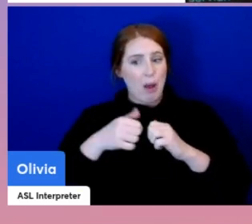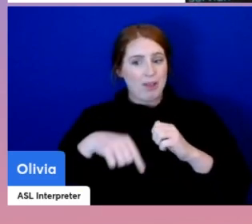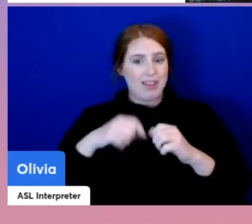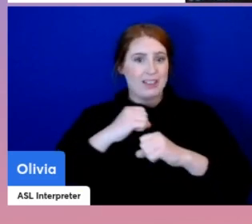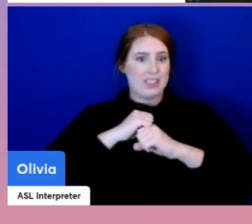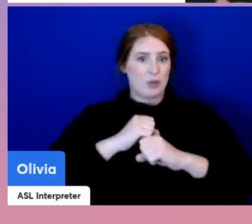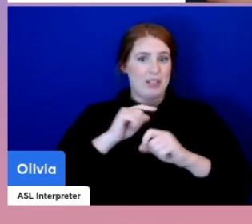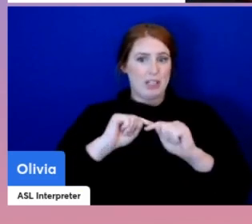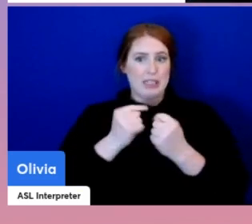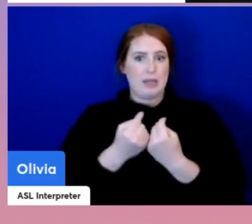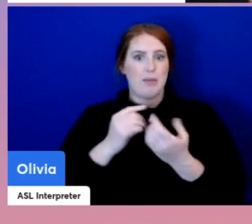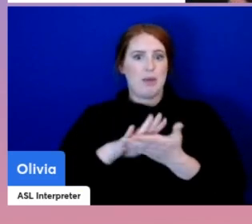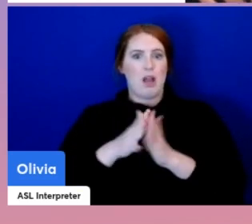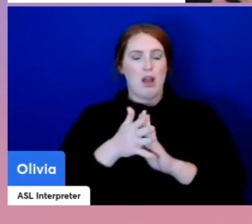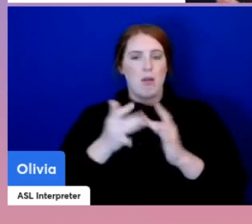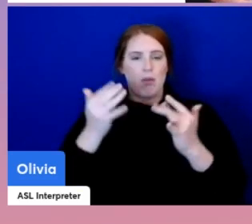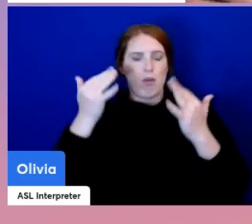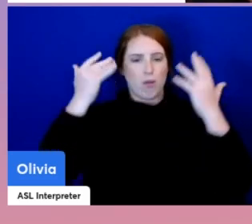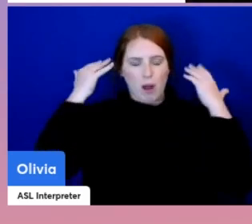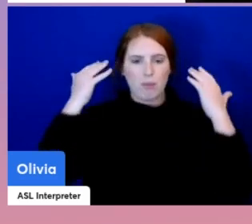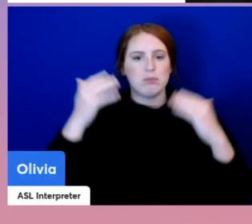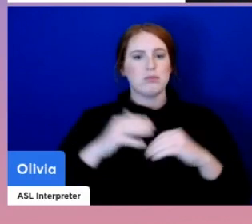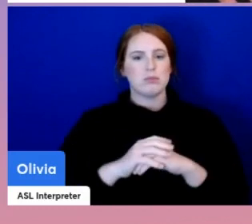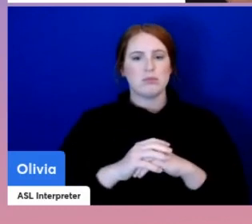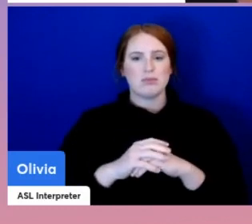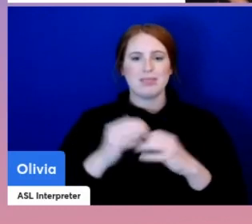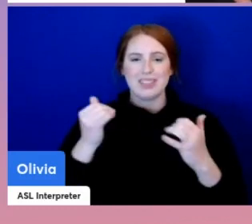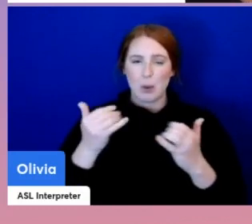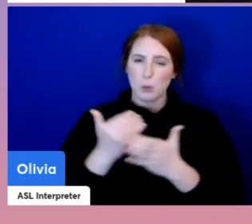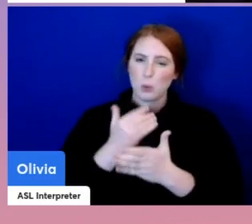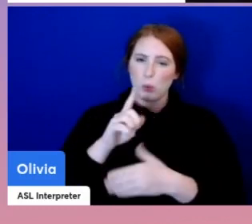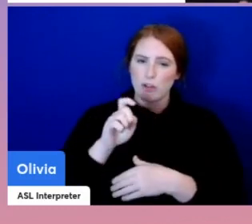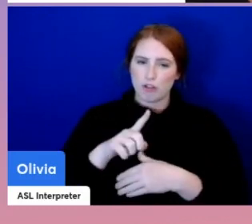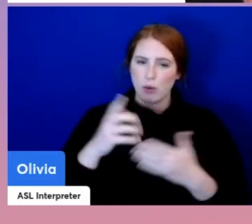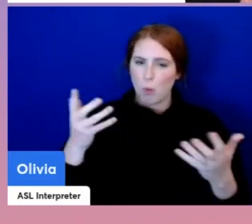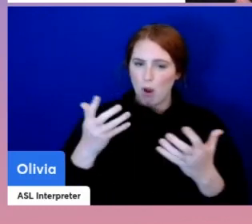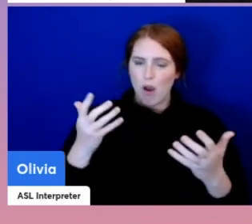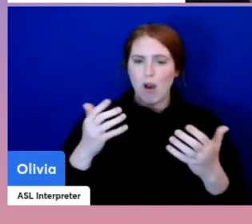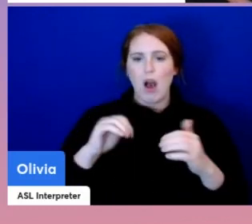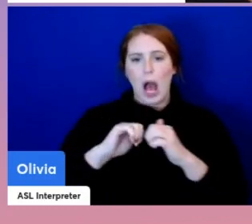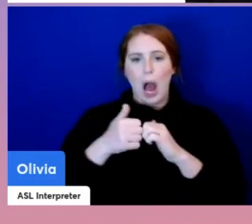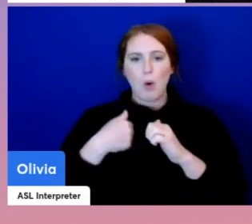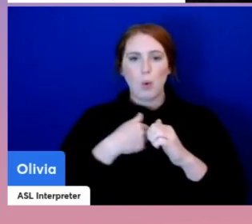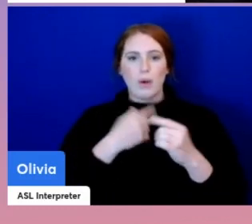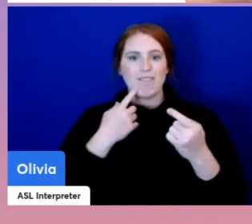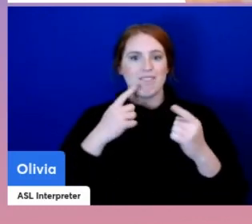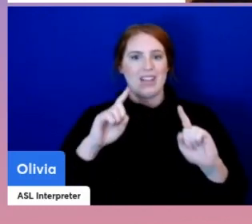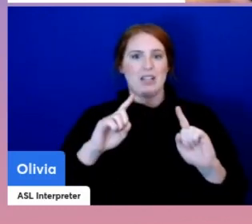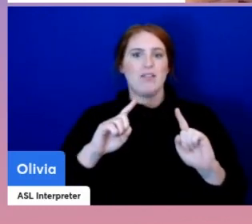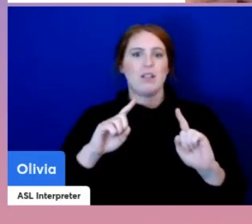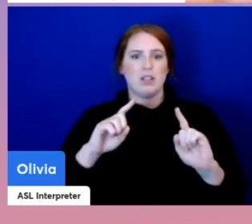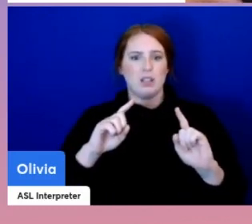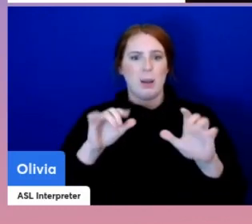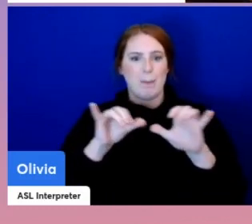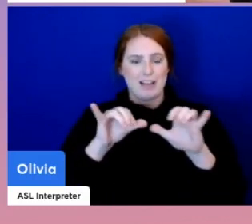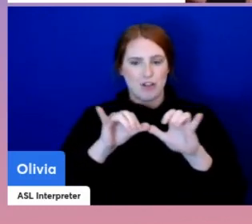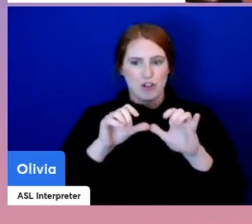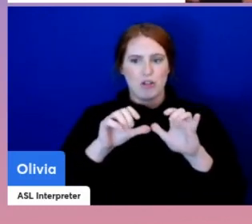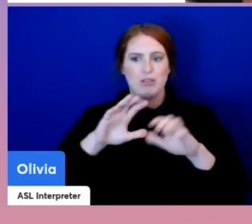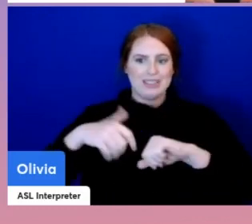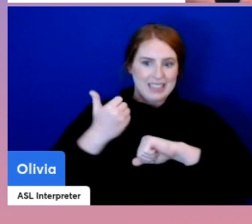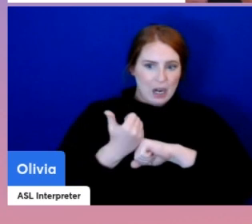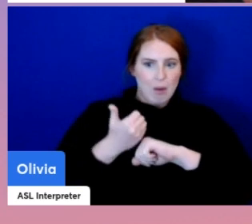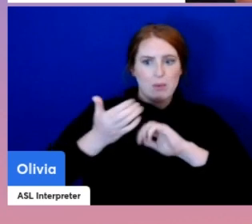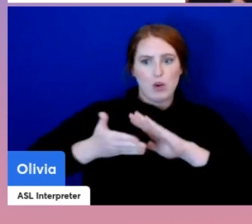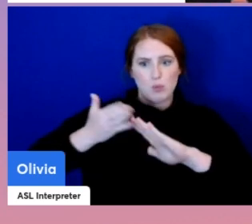overwhelmed. So that brings us to a new question. How do we effectively measure and enforce this without introducing the same constraints that our